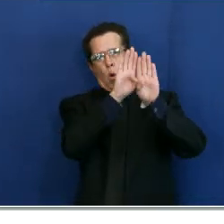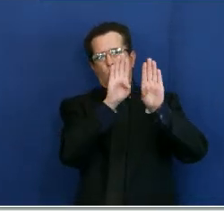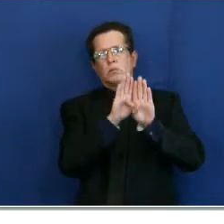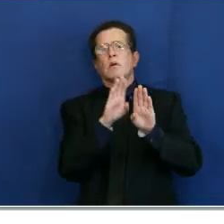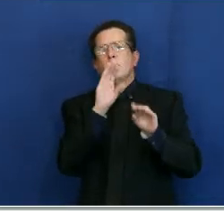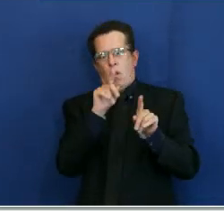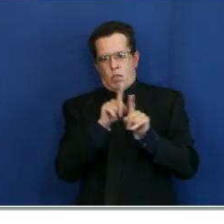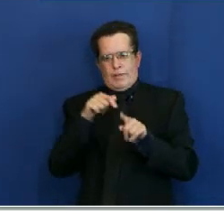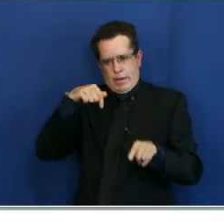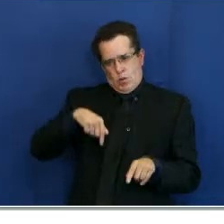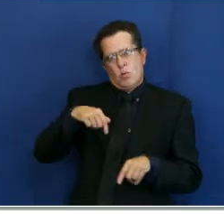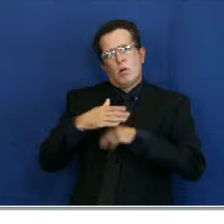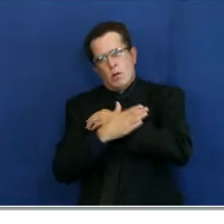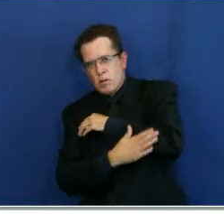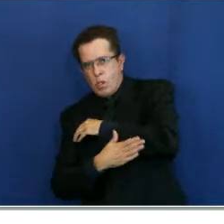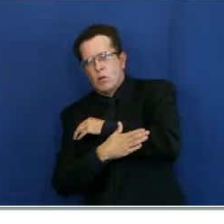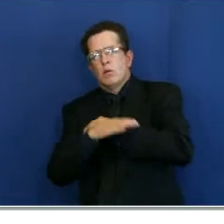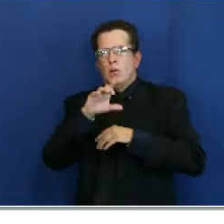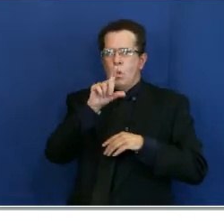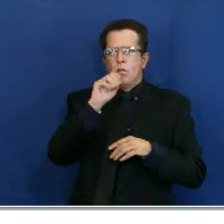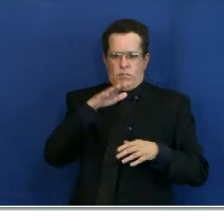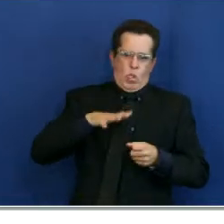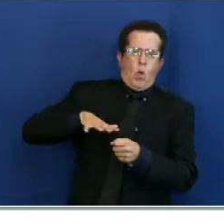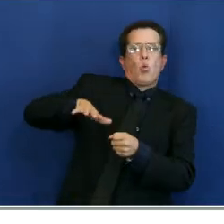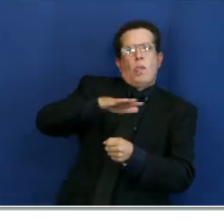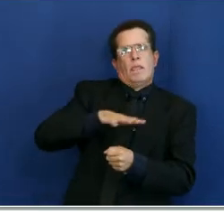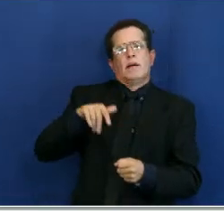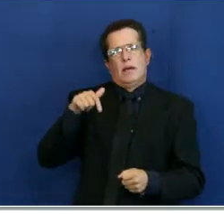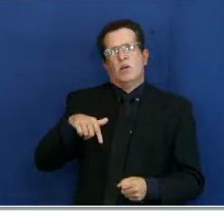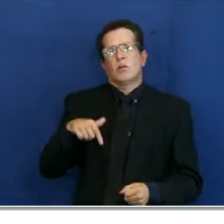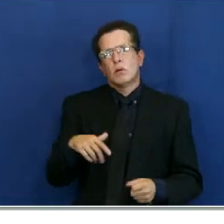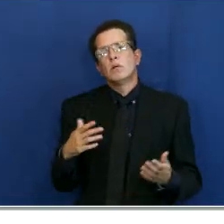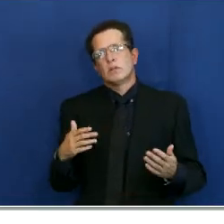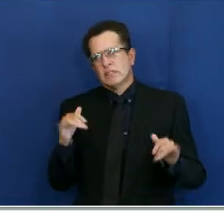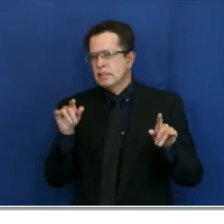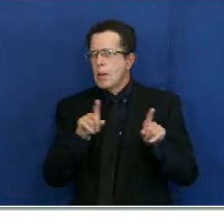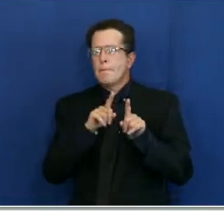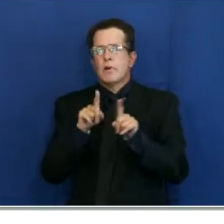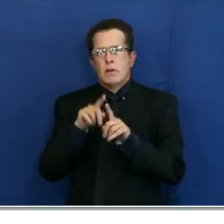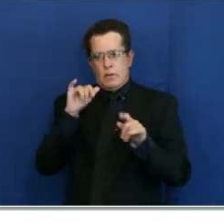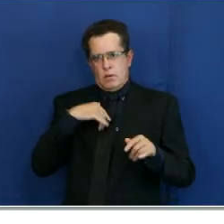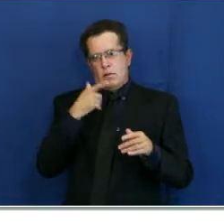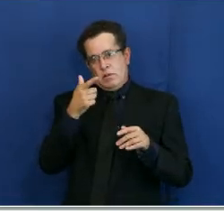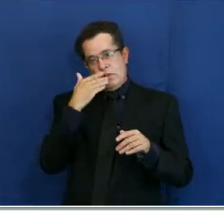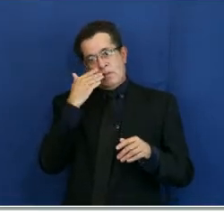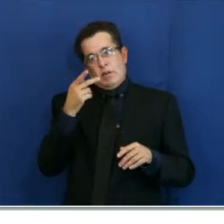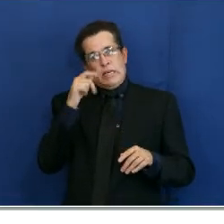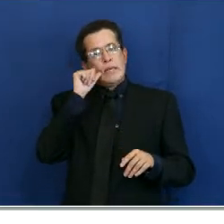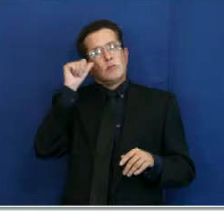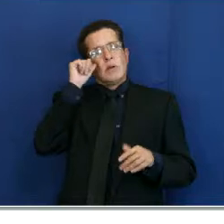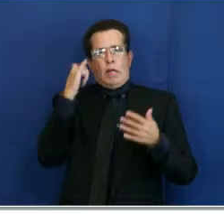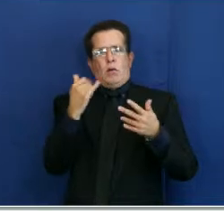local level. So I am happy again to announce that as of yesterday, only one of the 13 triggers